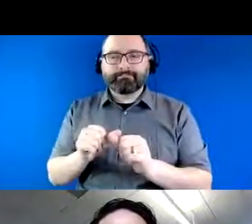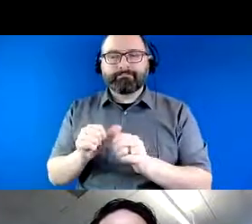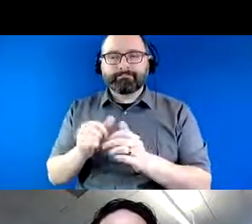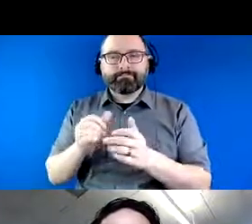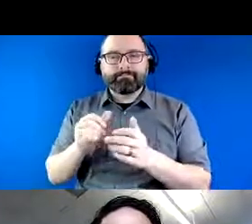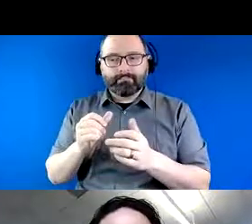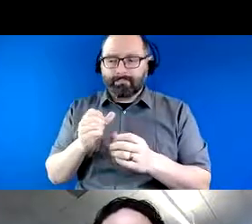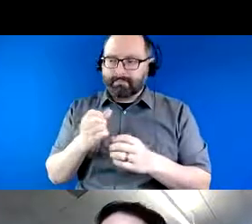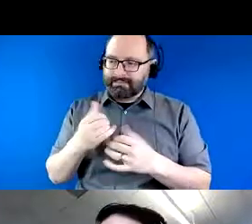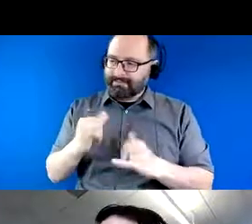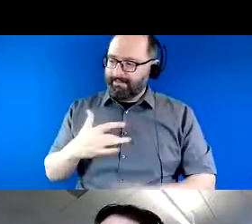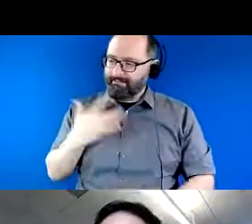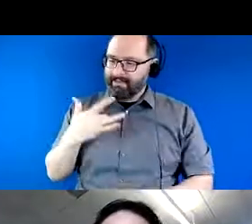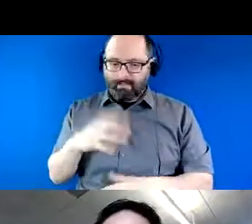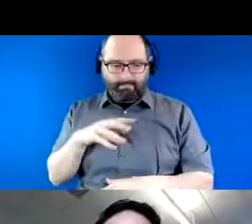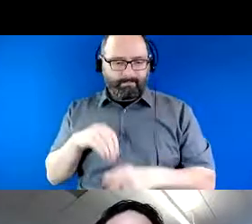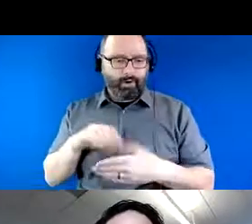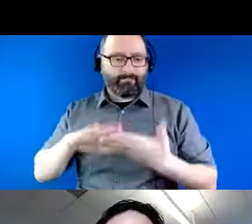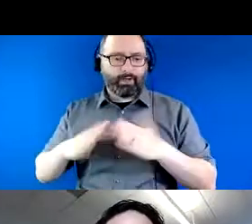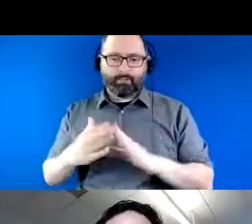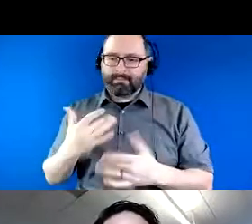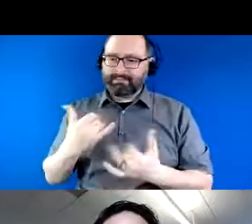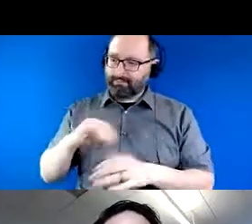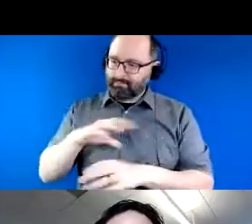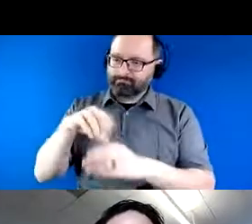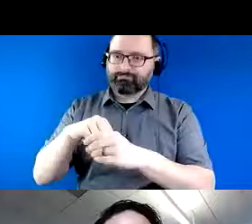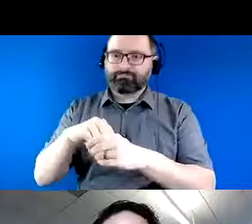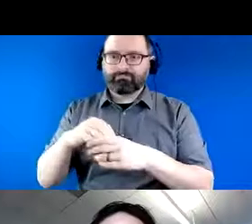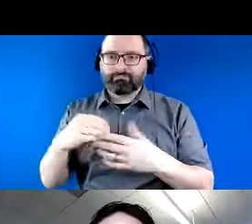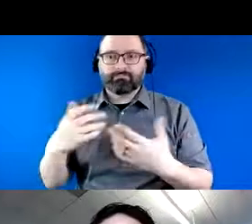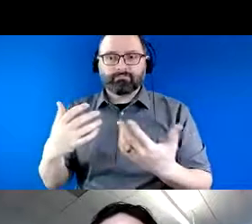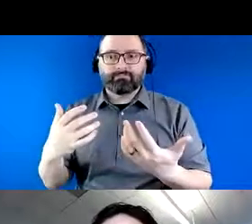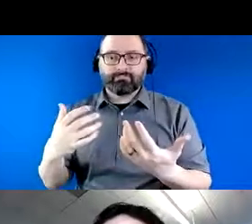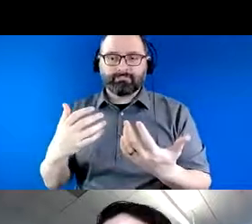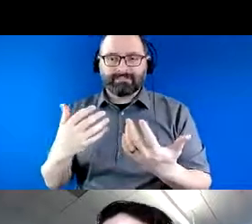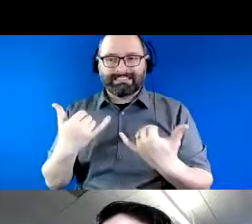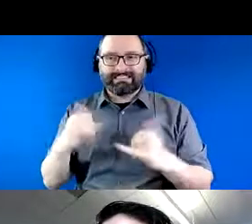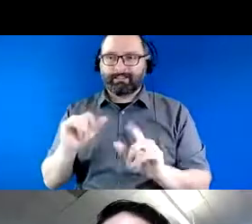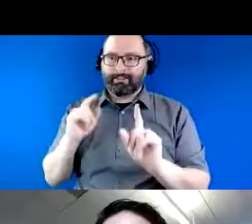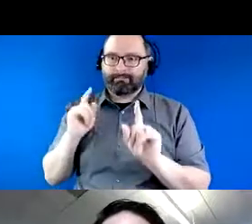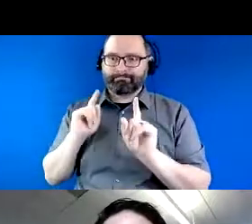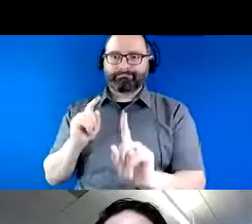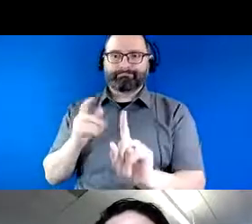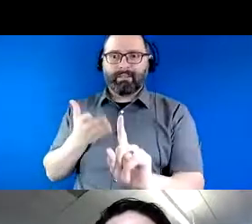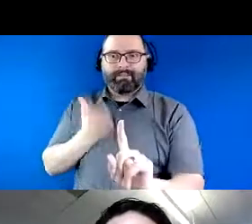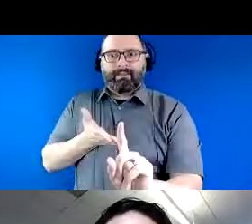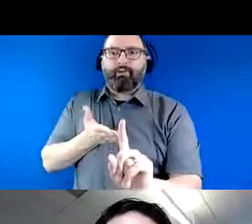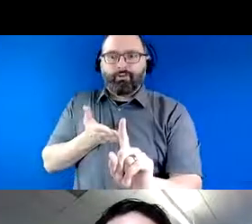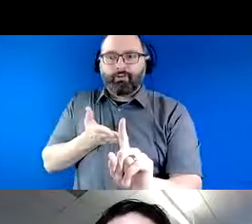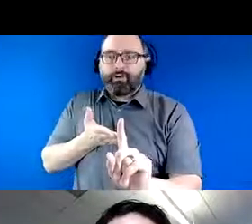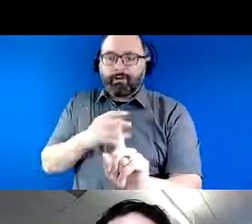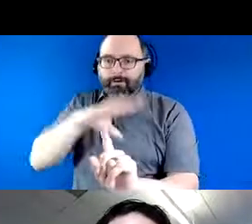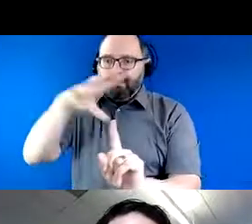making them feel still part of the community and stay present in who they are as